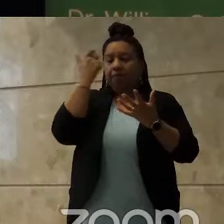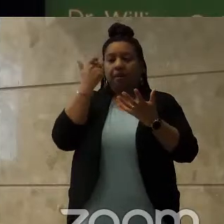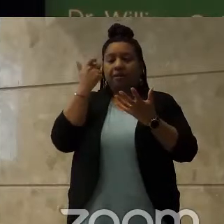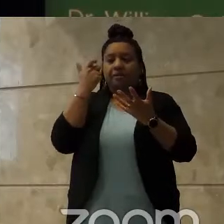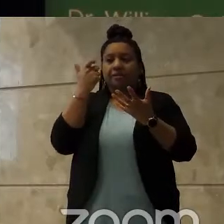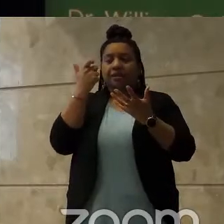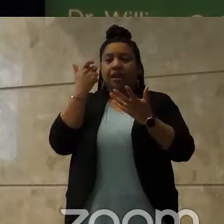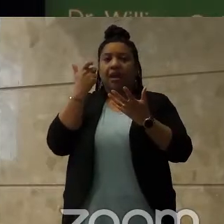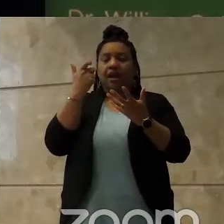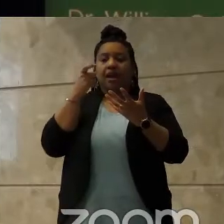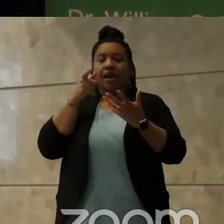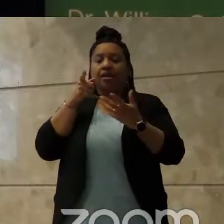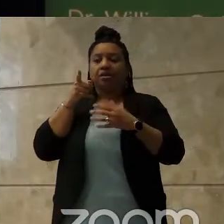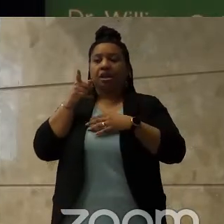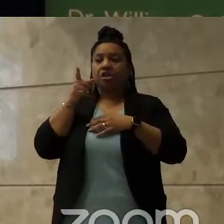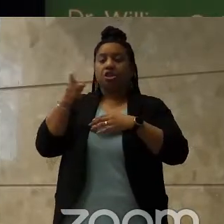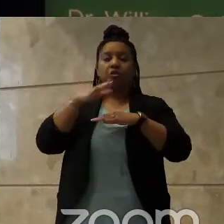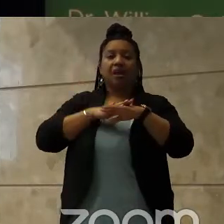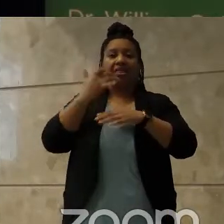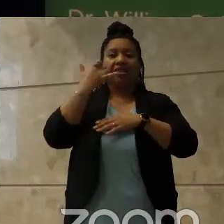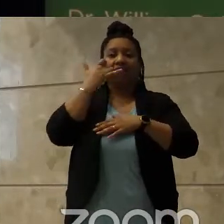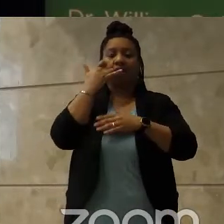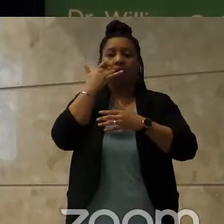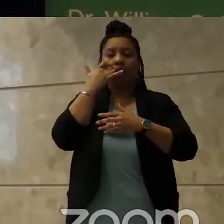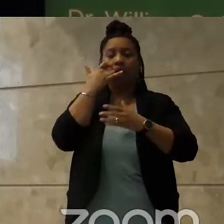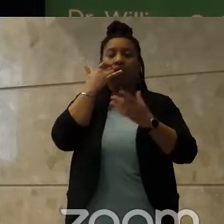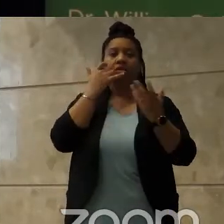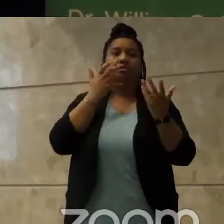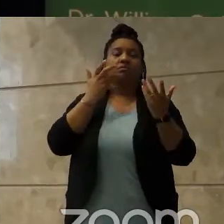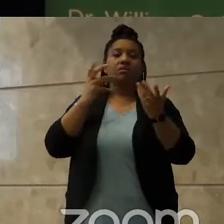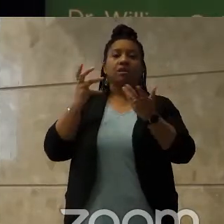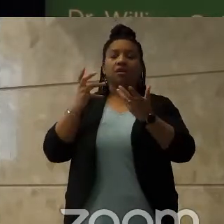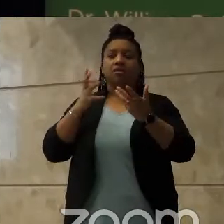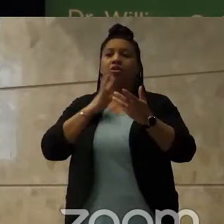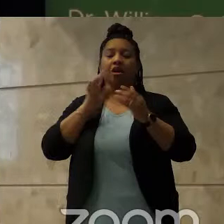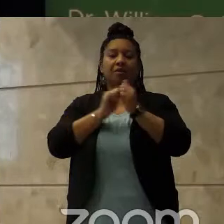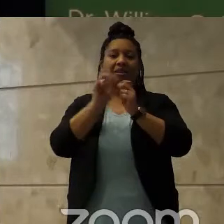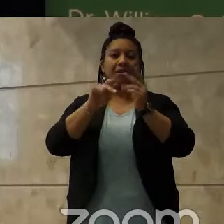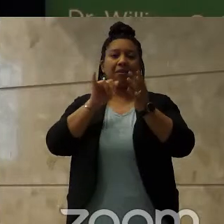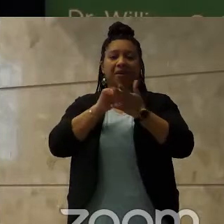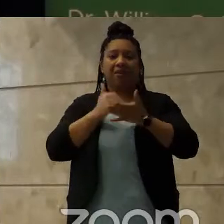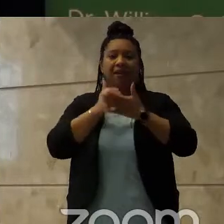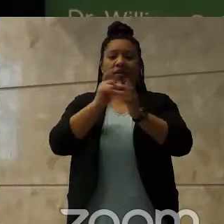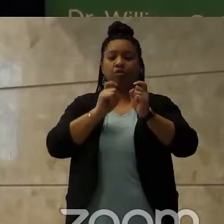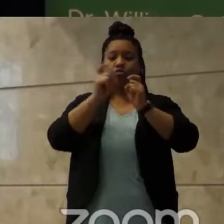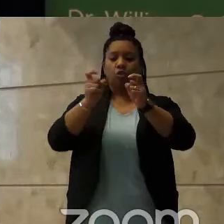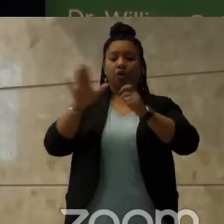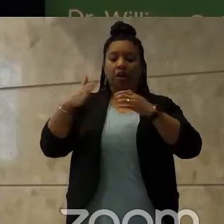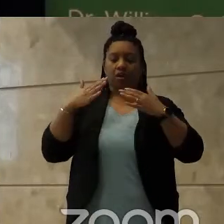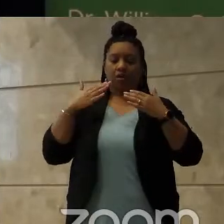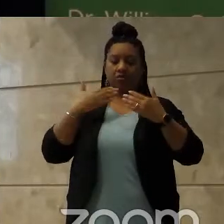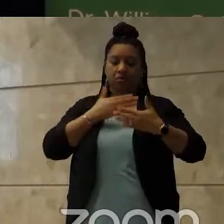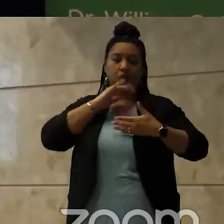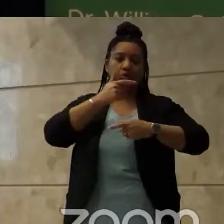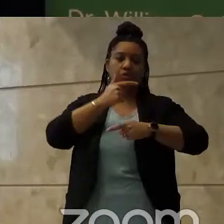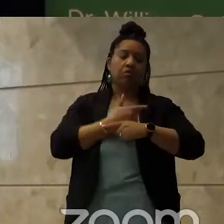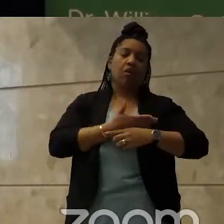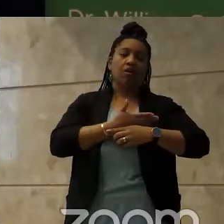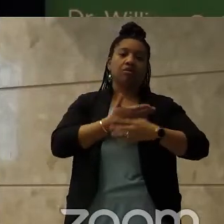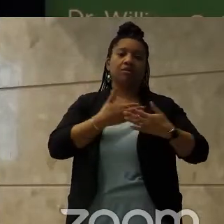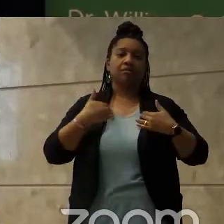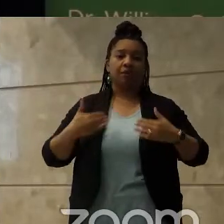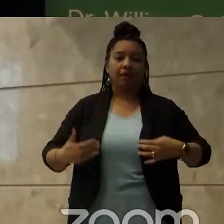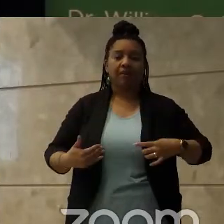who were going to help her or donate the organs of her daughter. I had to talk to her sister, who was